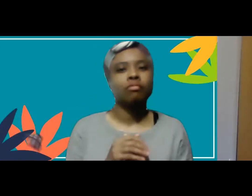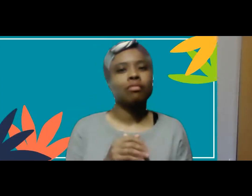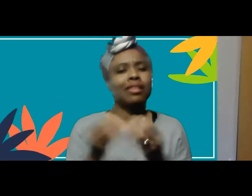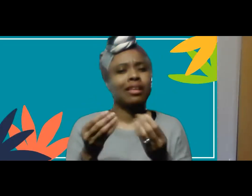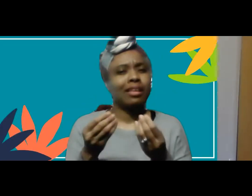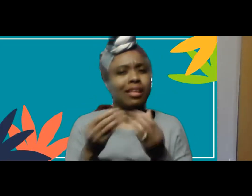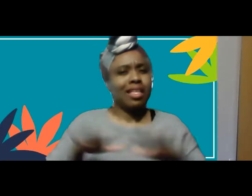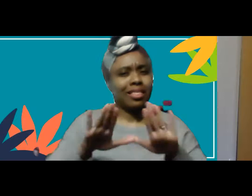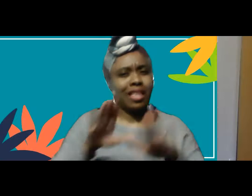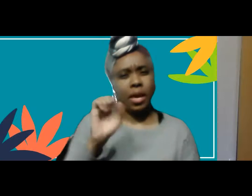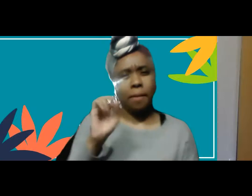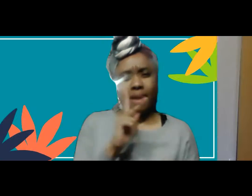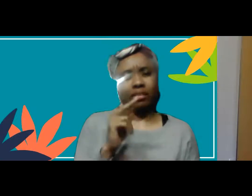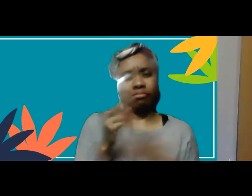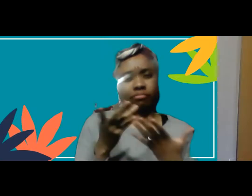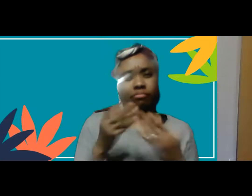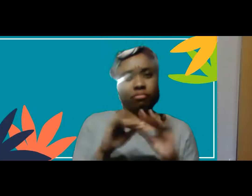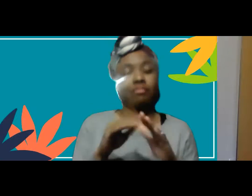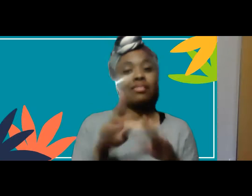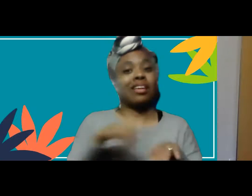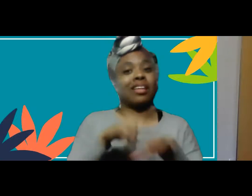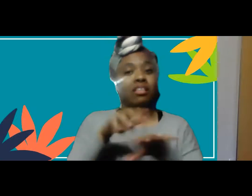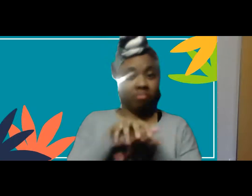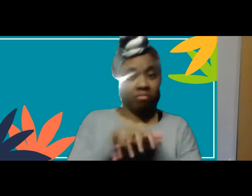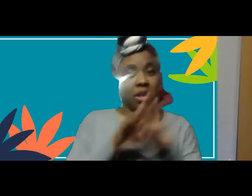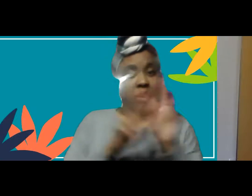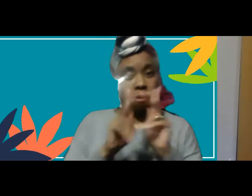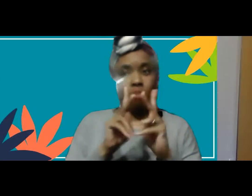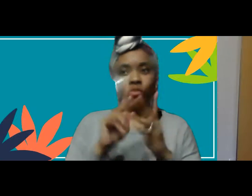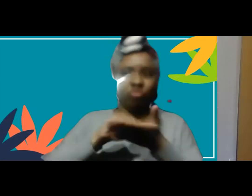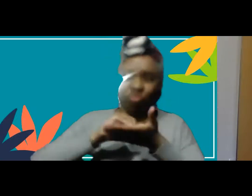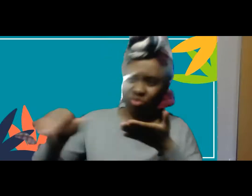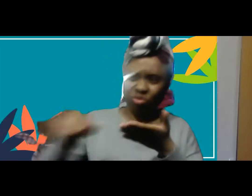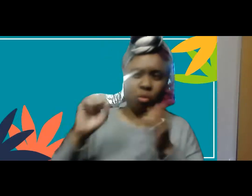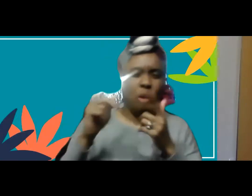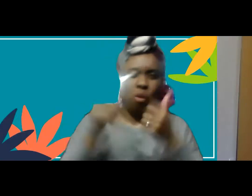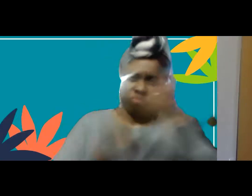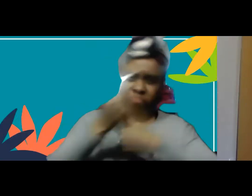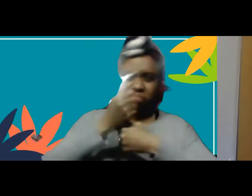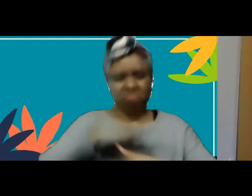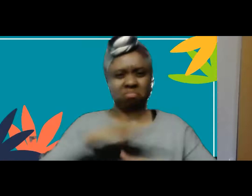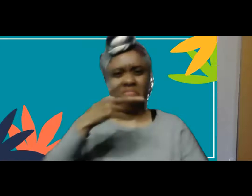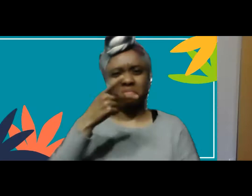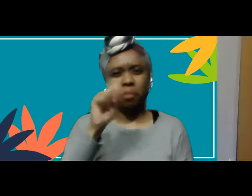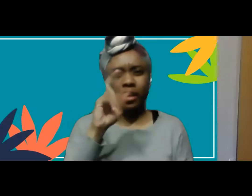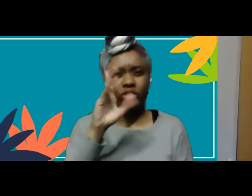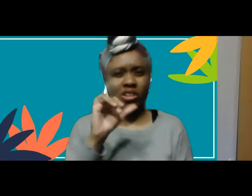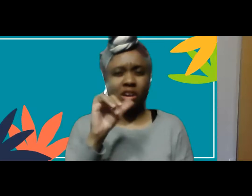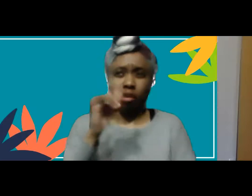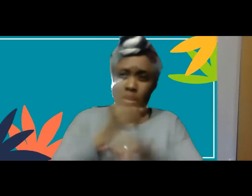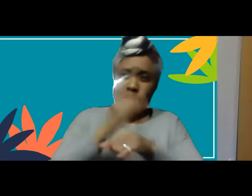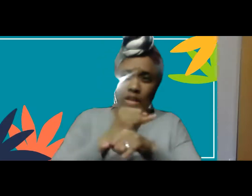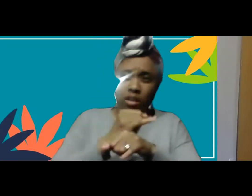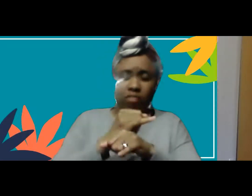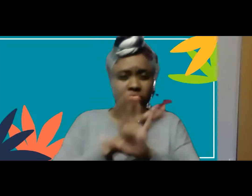mean that Native people have the right to remove all patriarchal institutions from Native land. And that for us can